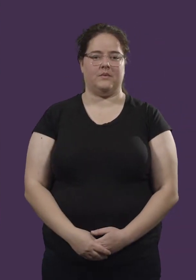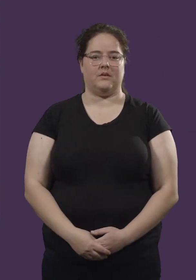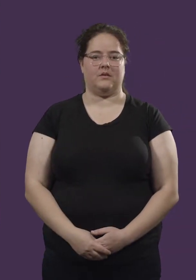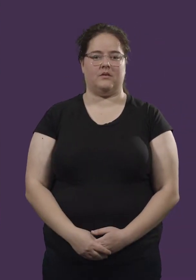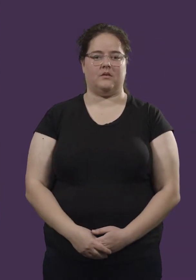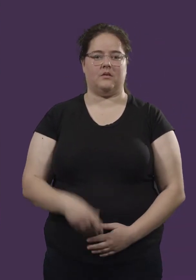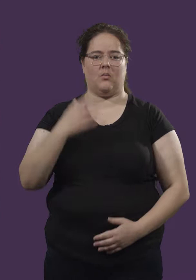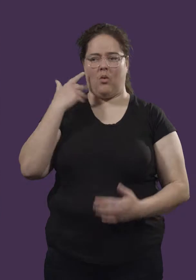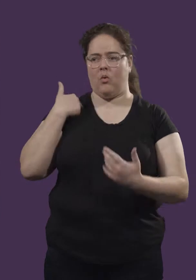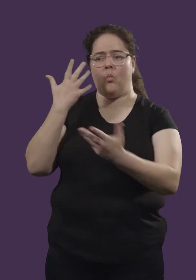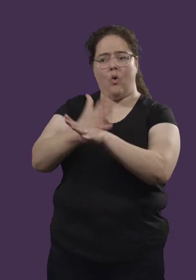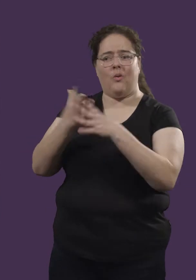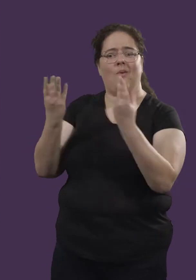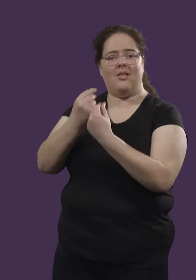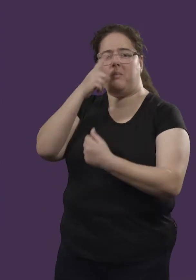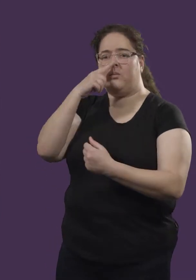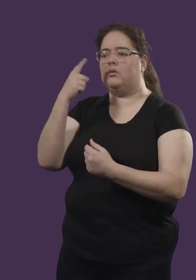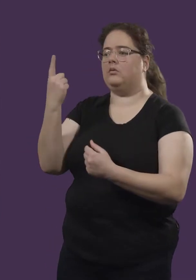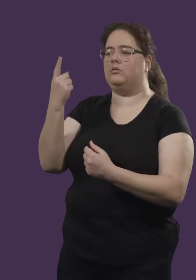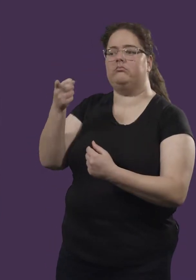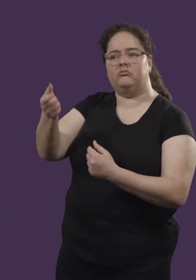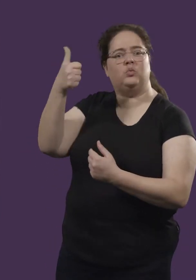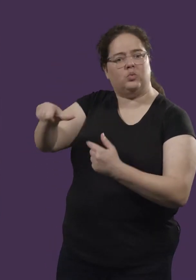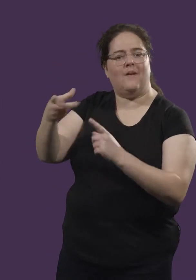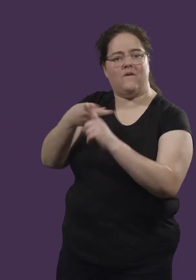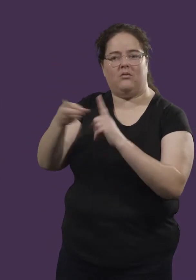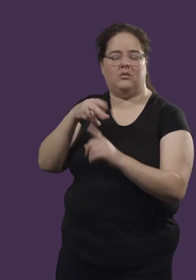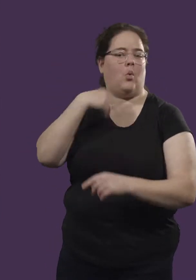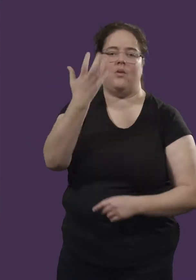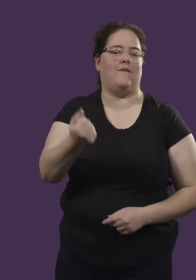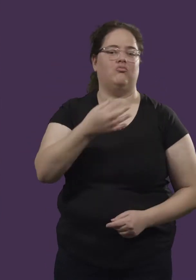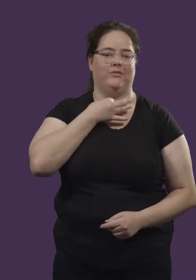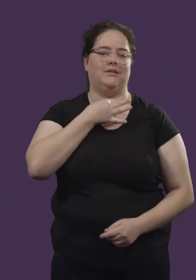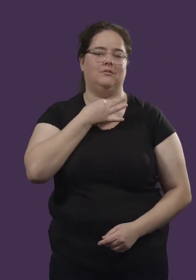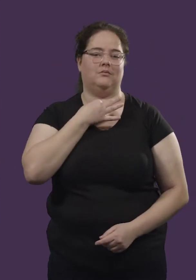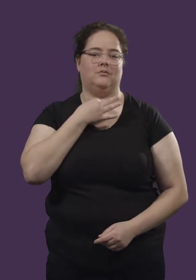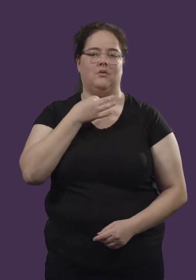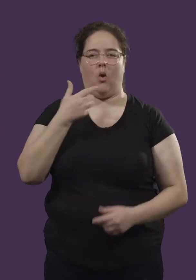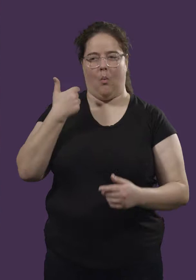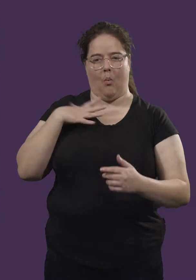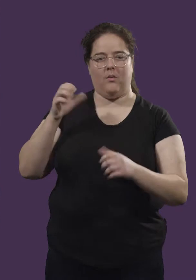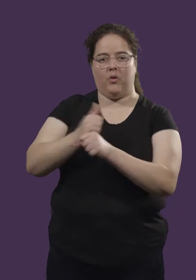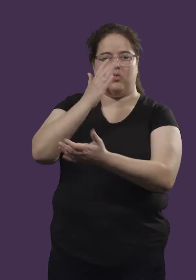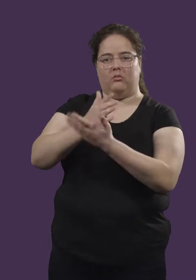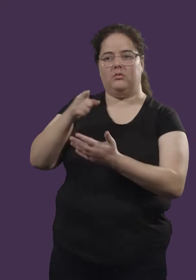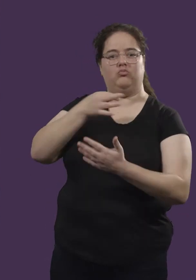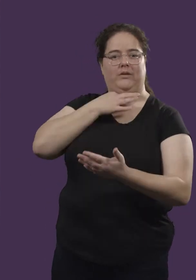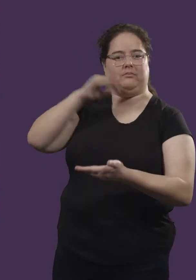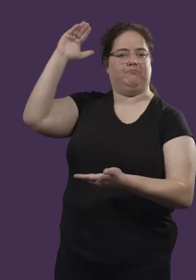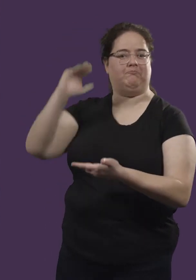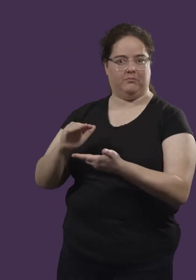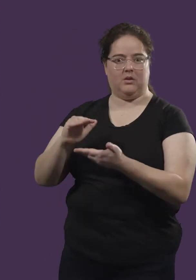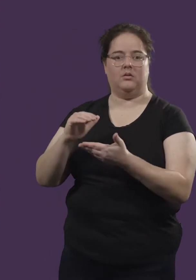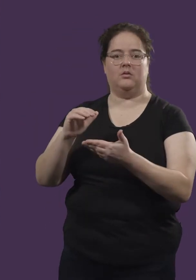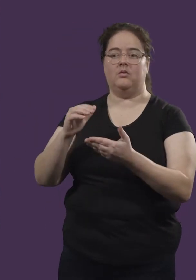with people who are using violence, there's always risk at play. Yeah, and we want to manage that risk by obviously keeping the victim